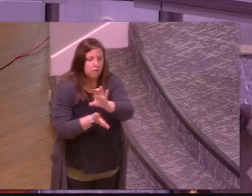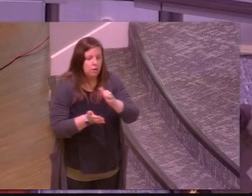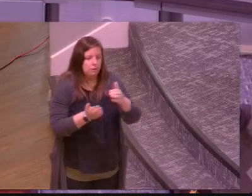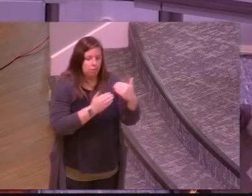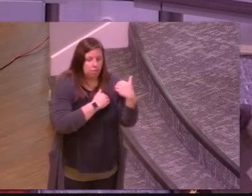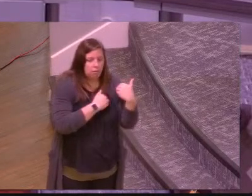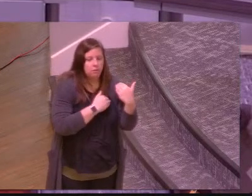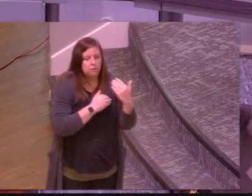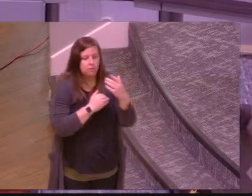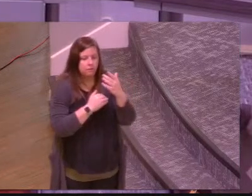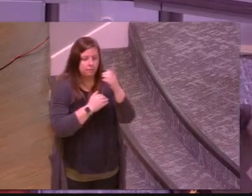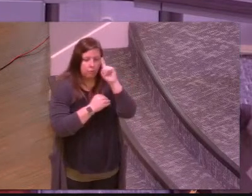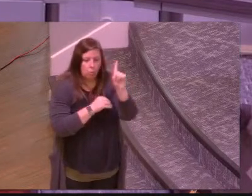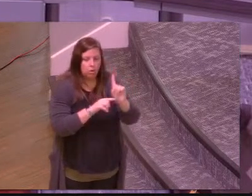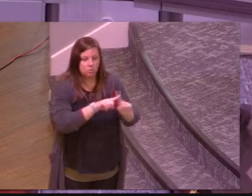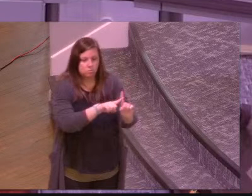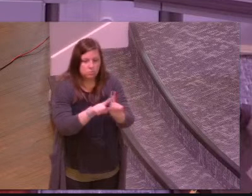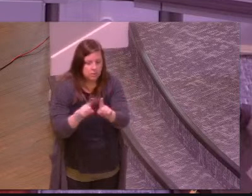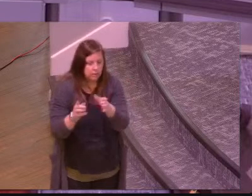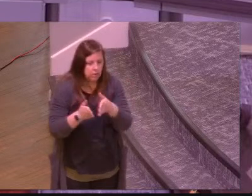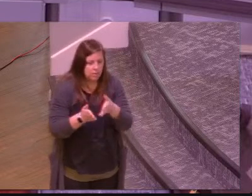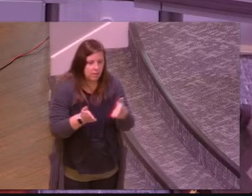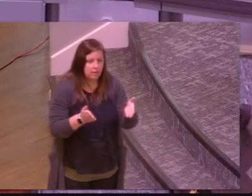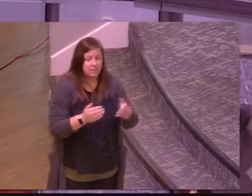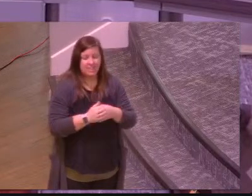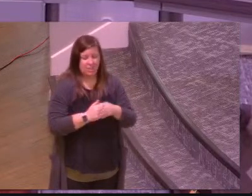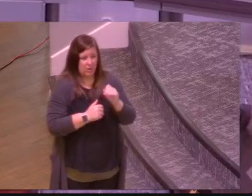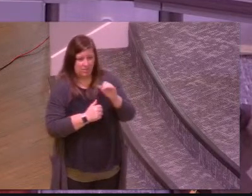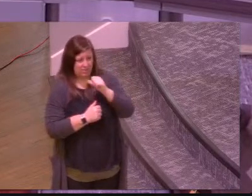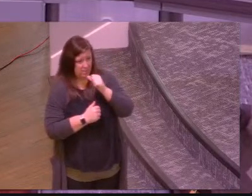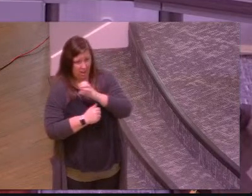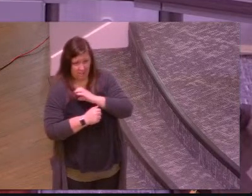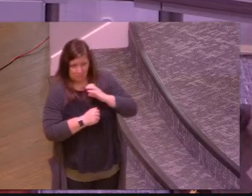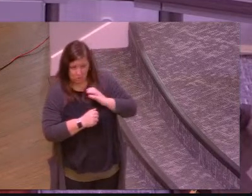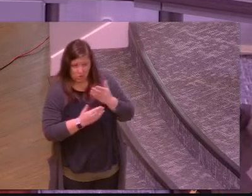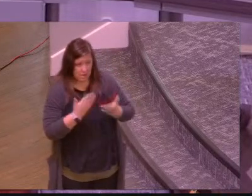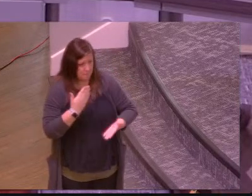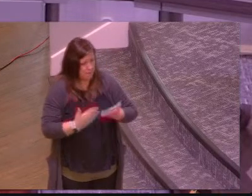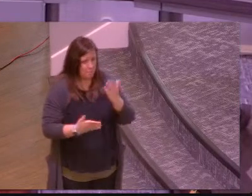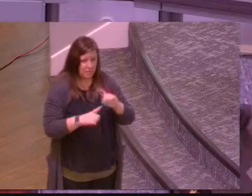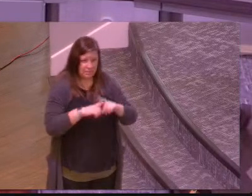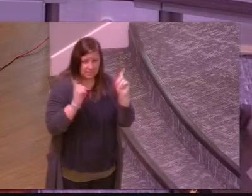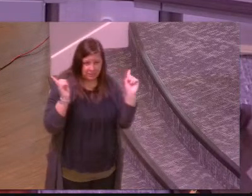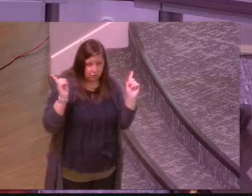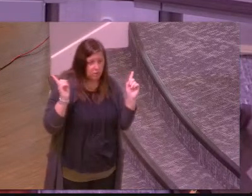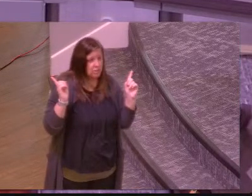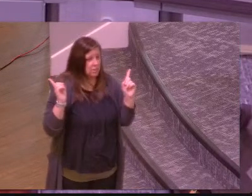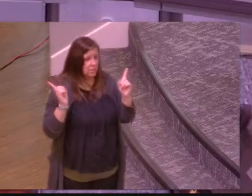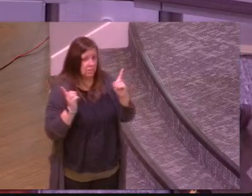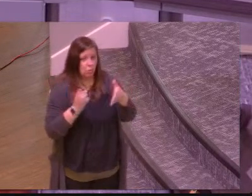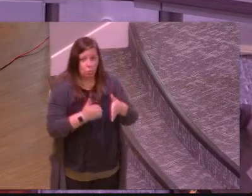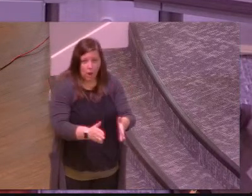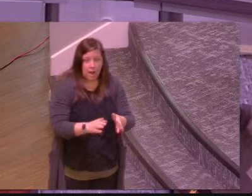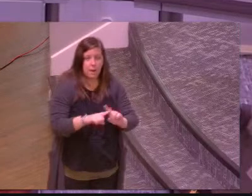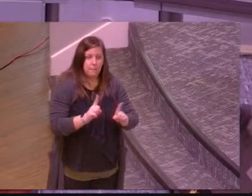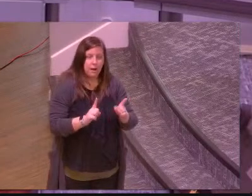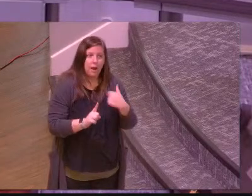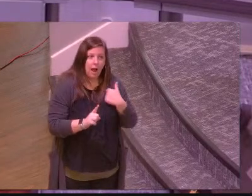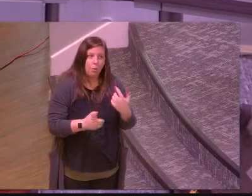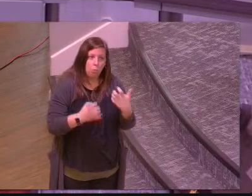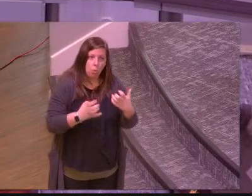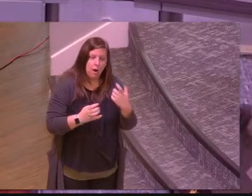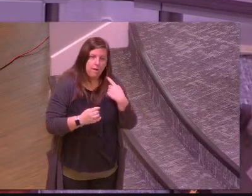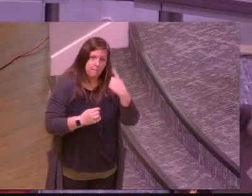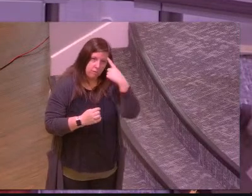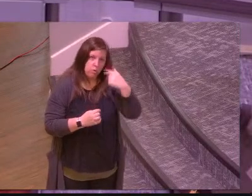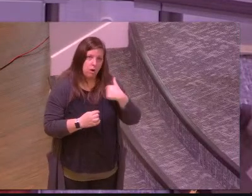not a committee, there may be something else, but I'm anxious for us to get to that place, because I feel like even looking at our